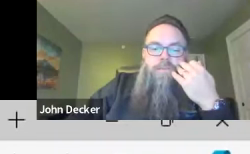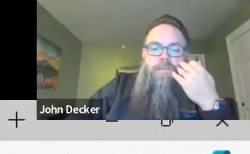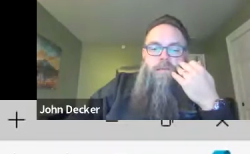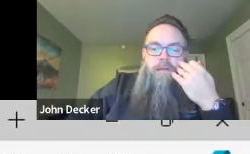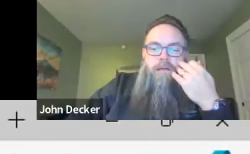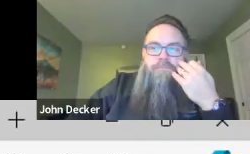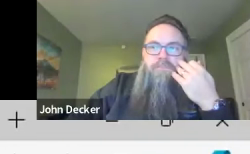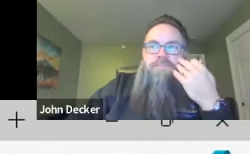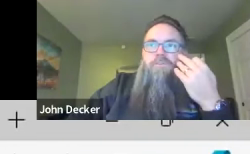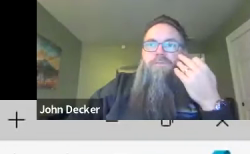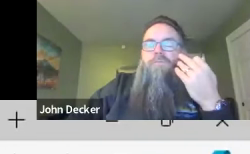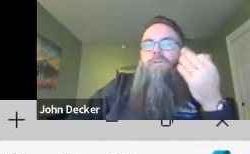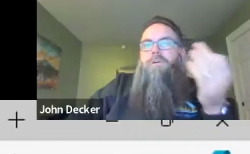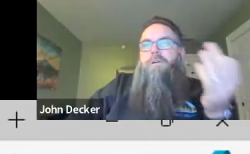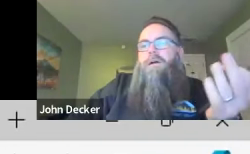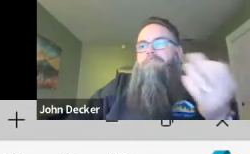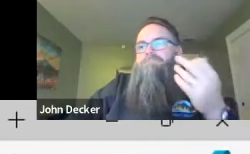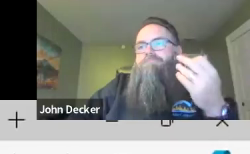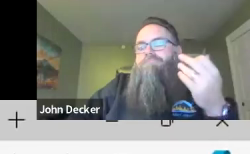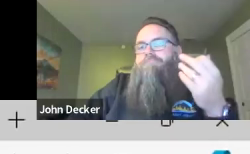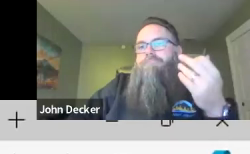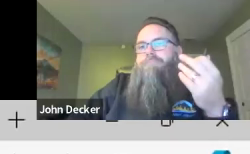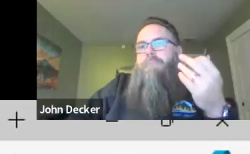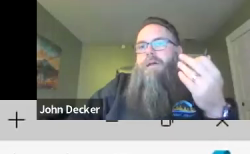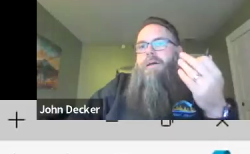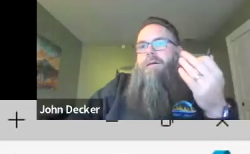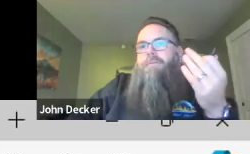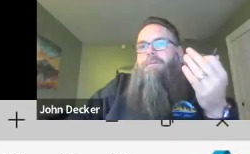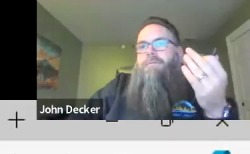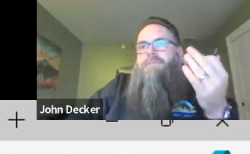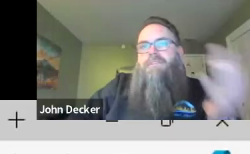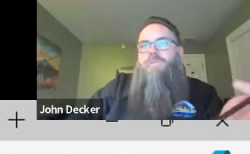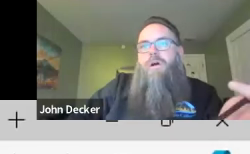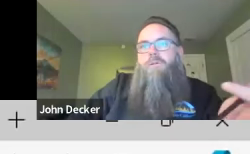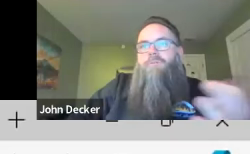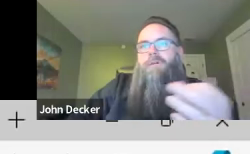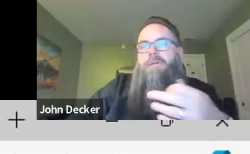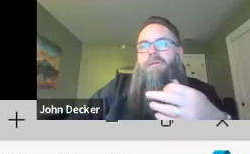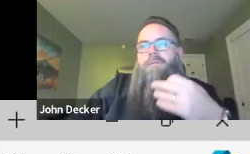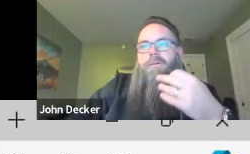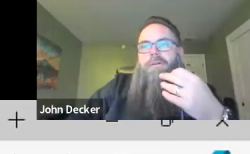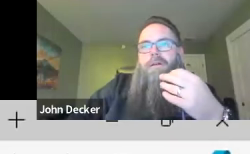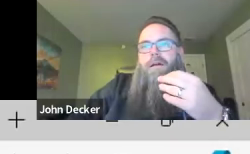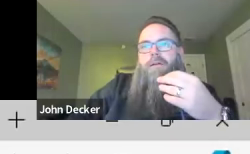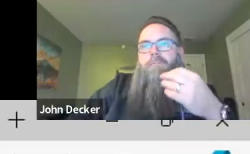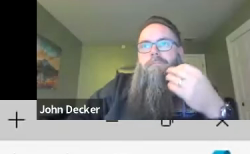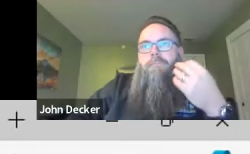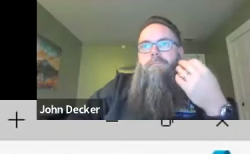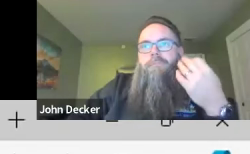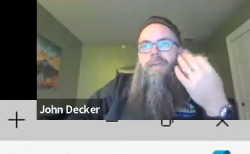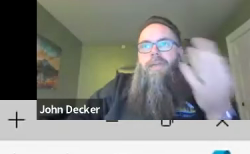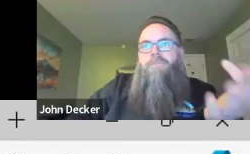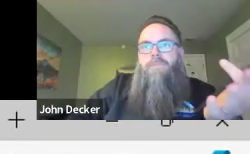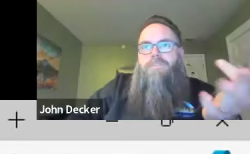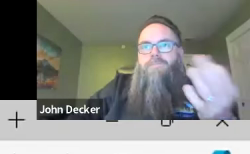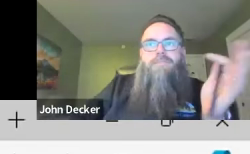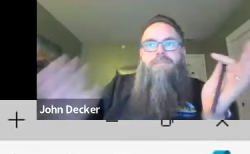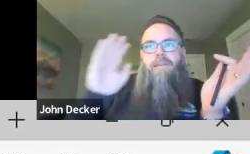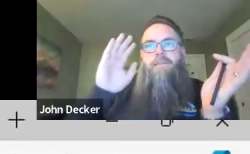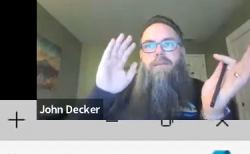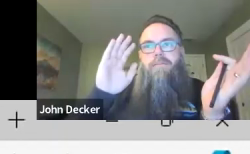be the service code for the 612, the